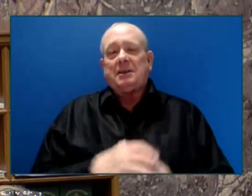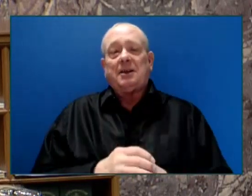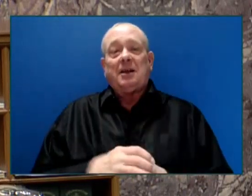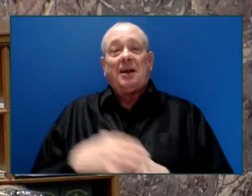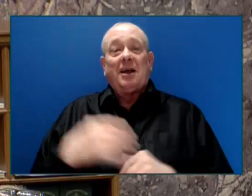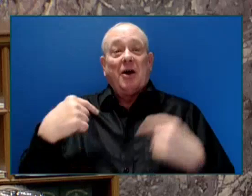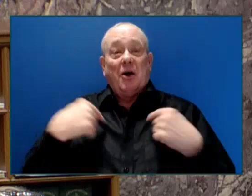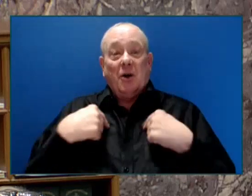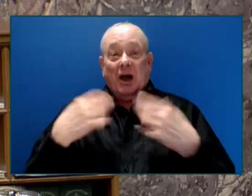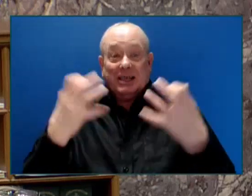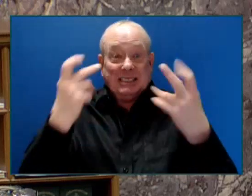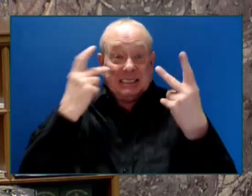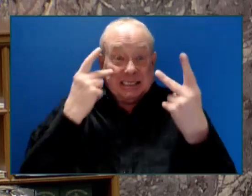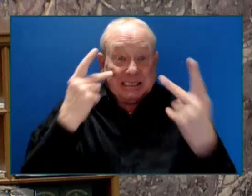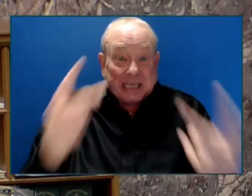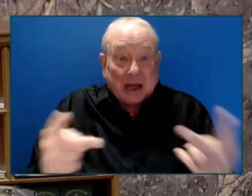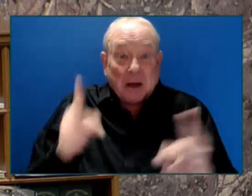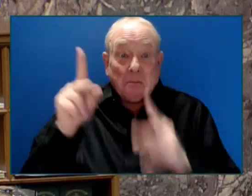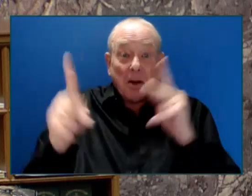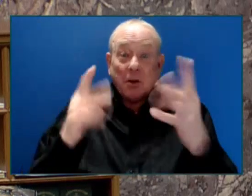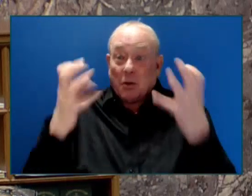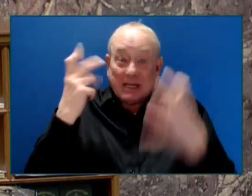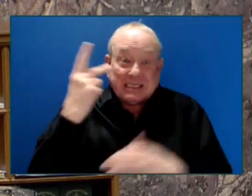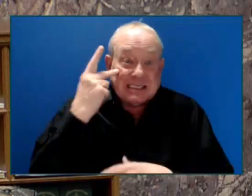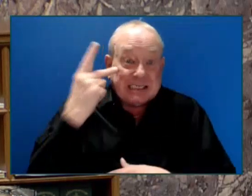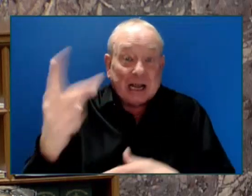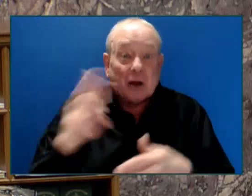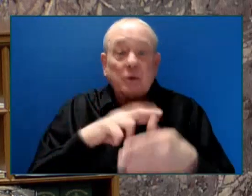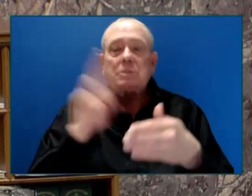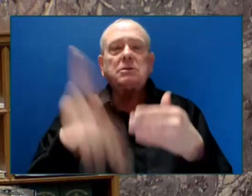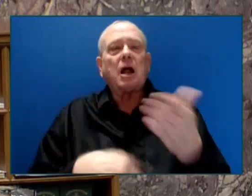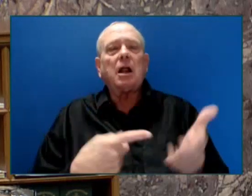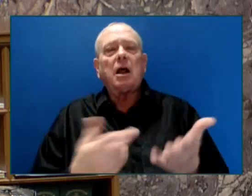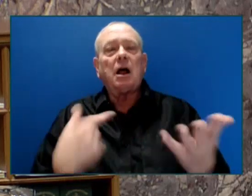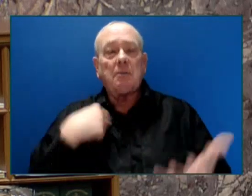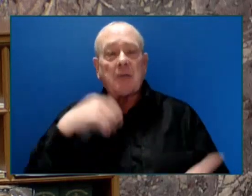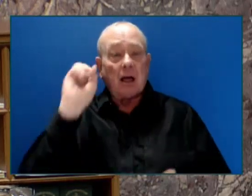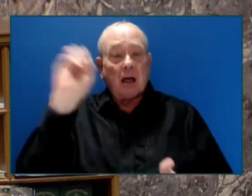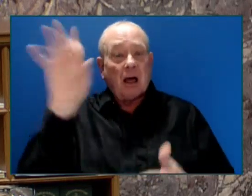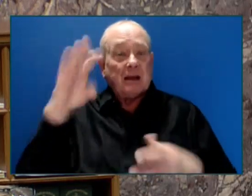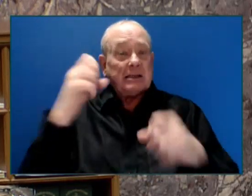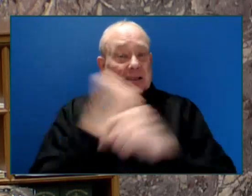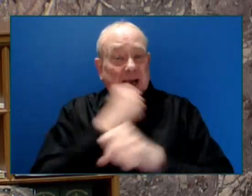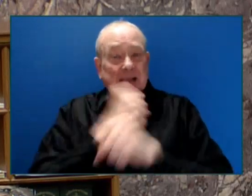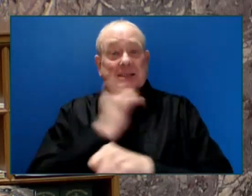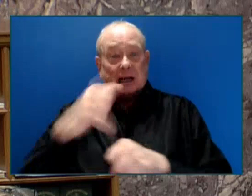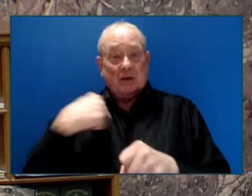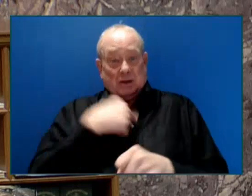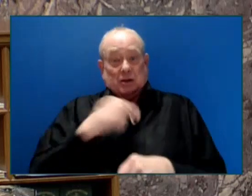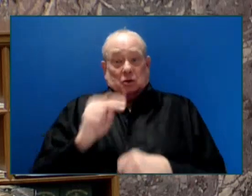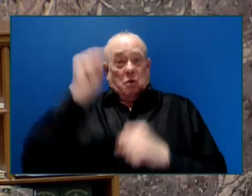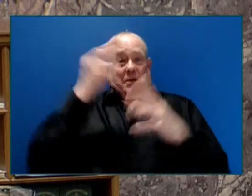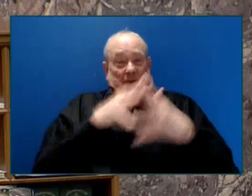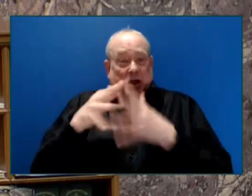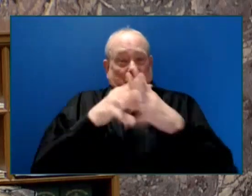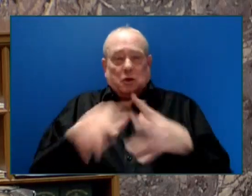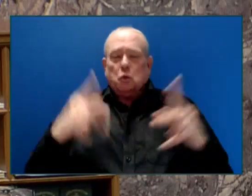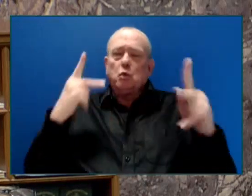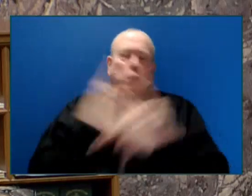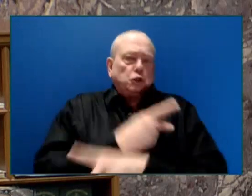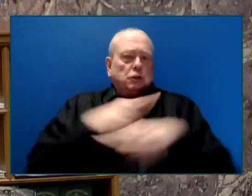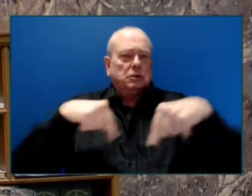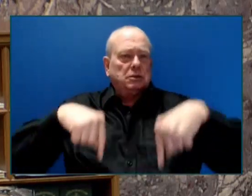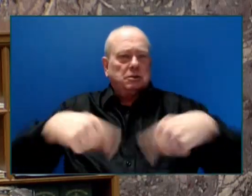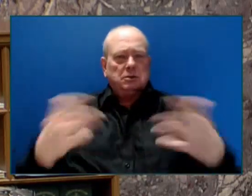out, we've got the worst results in North America. Just to be clear, so that housing minister understands, with their great plans and apparently their